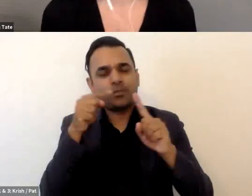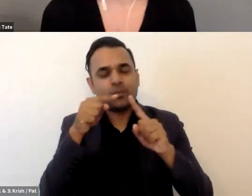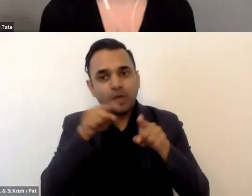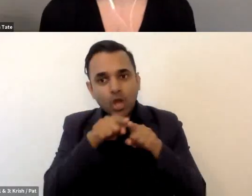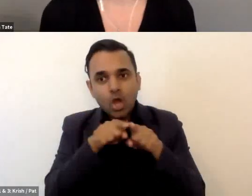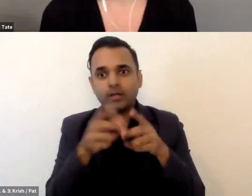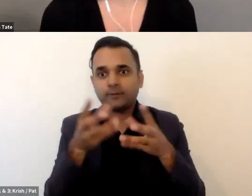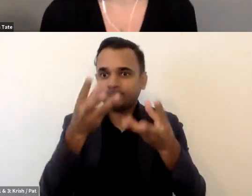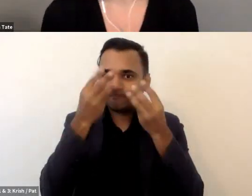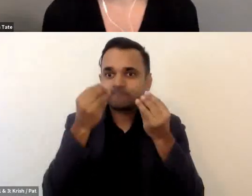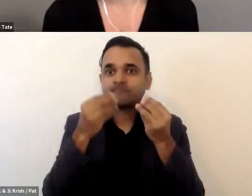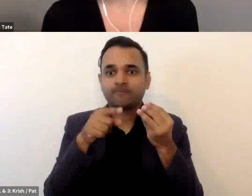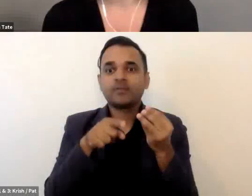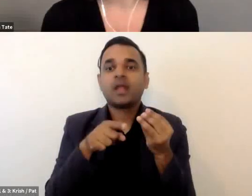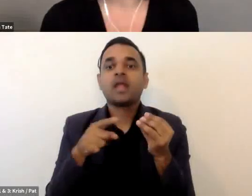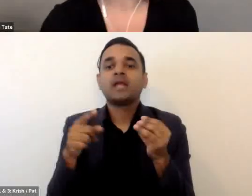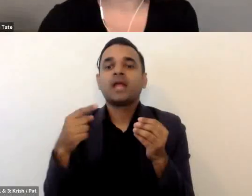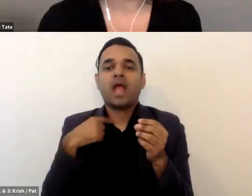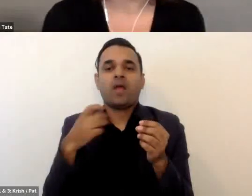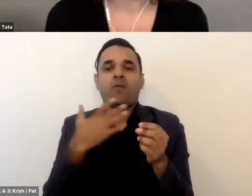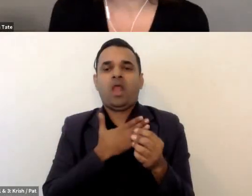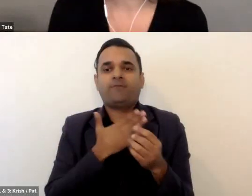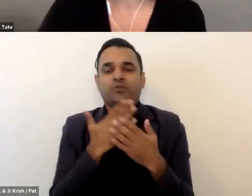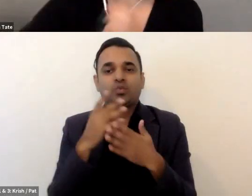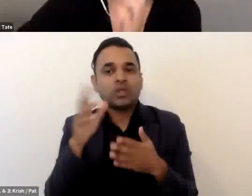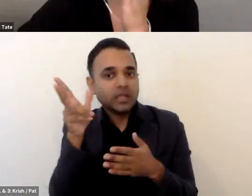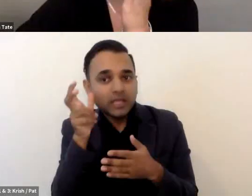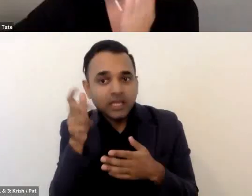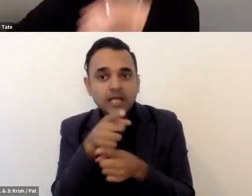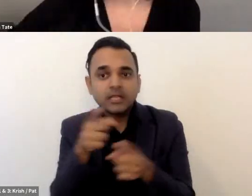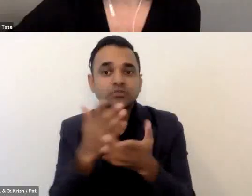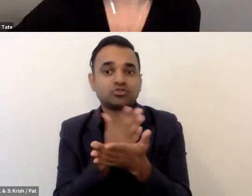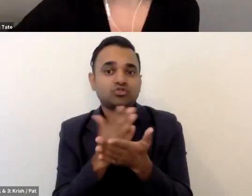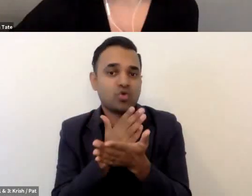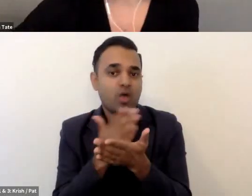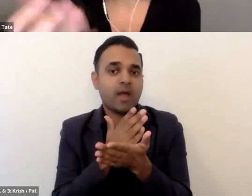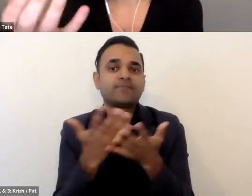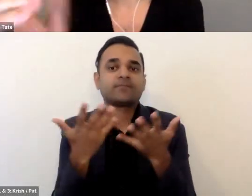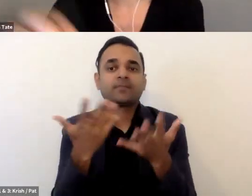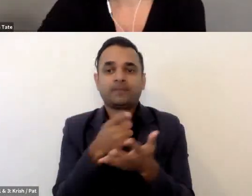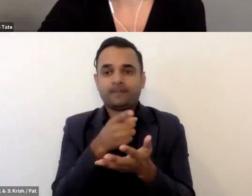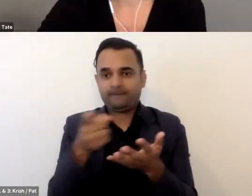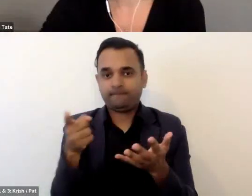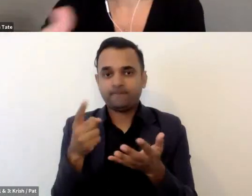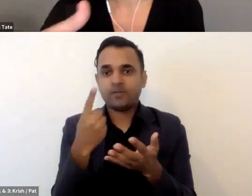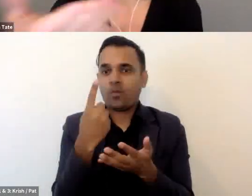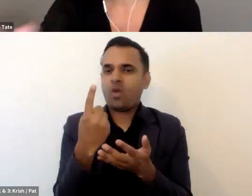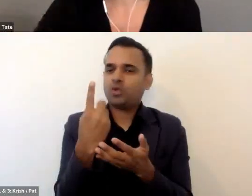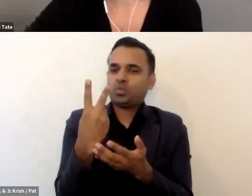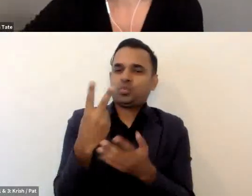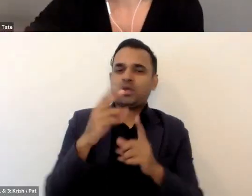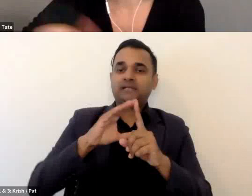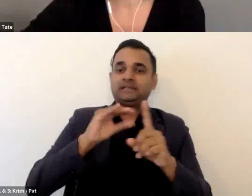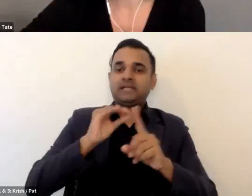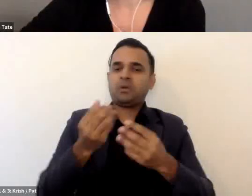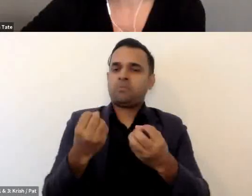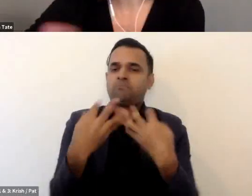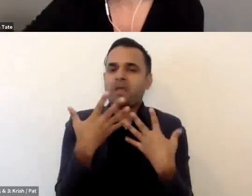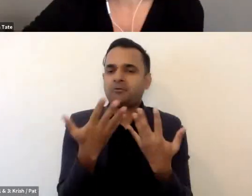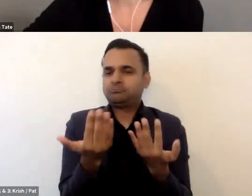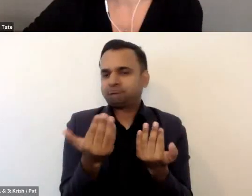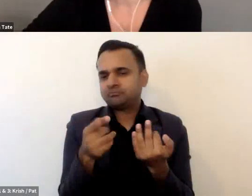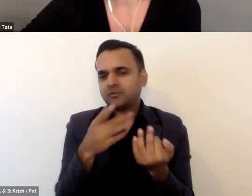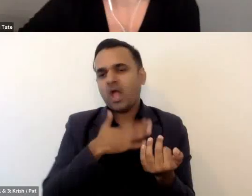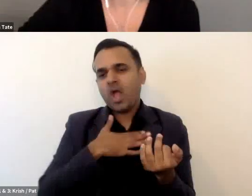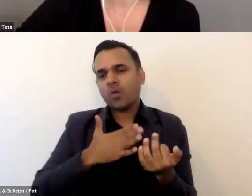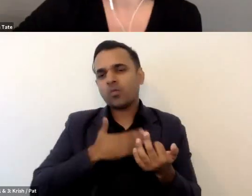or two examples that you thought were really interesting from your work. And maybe I will invite Zoe to go